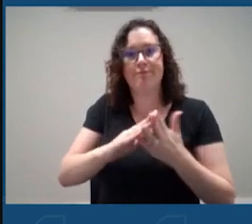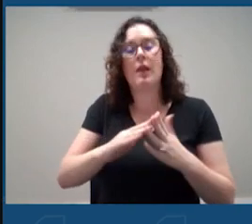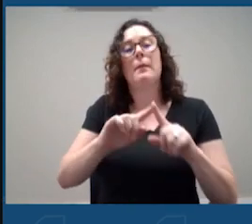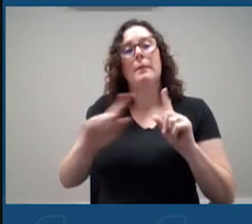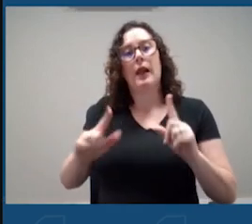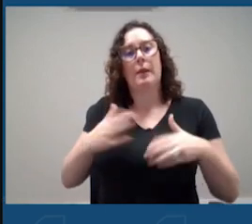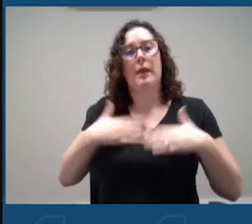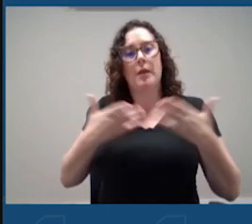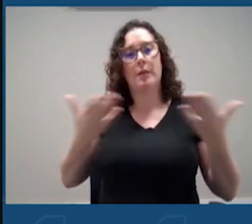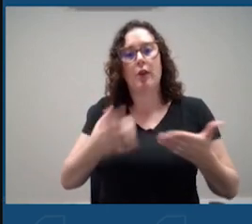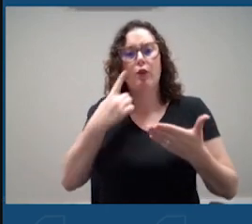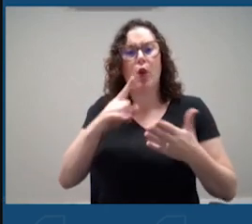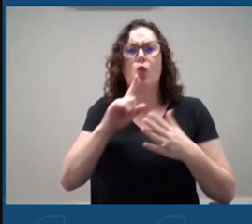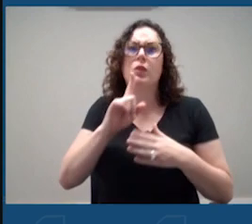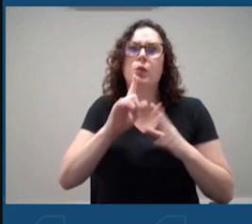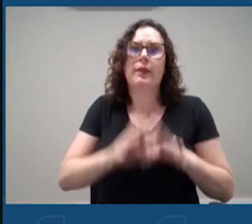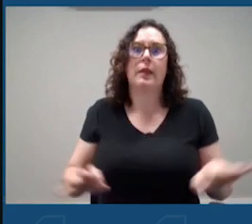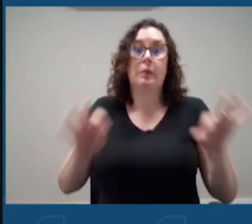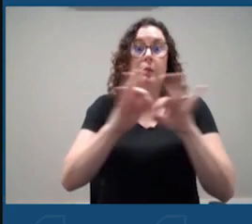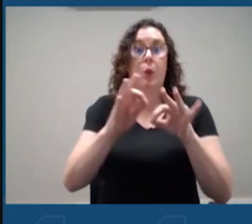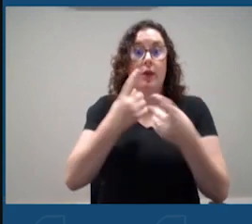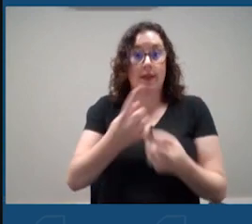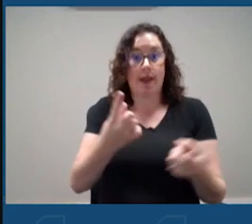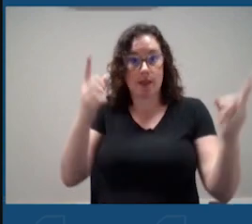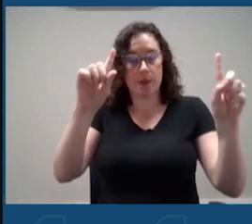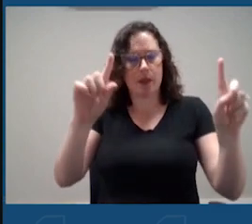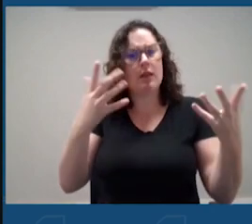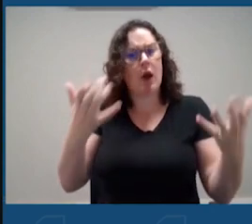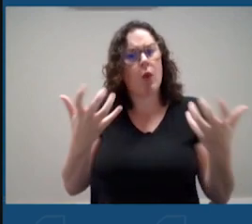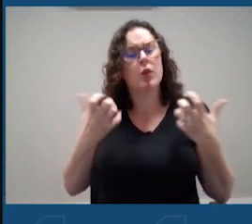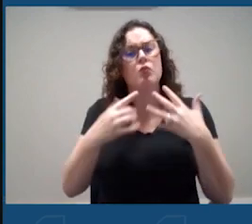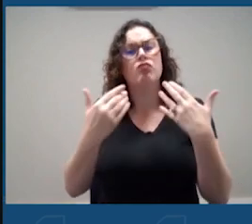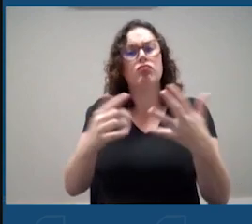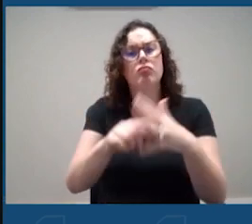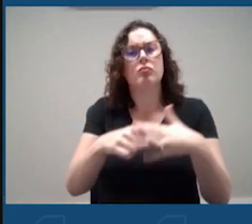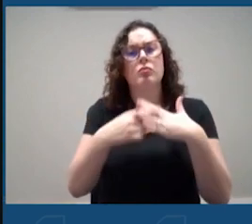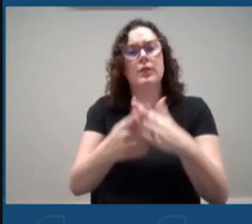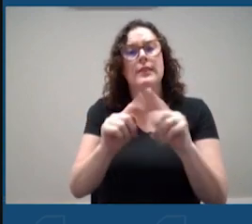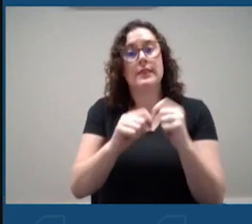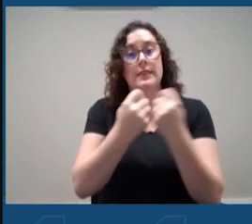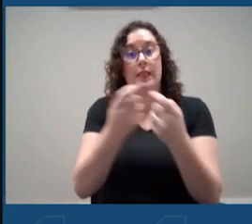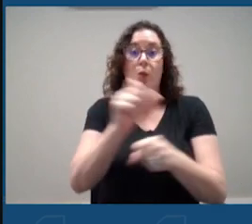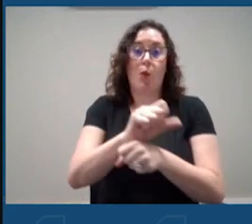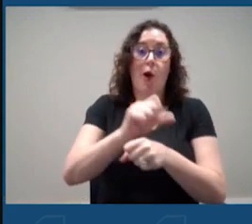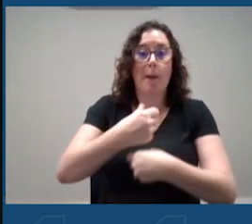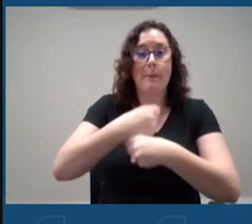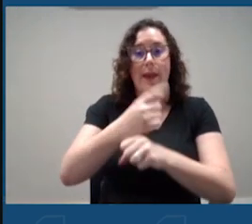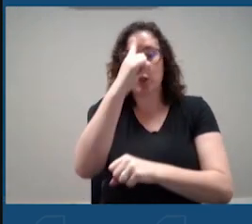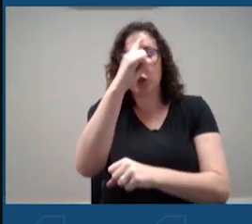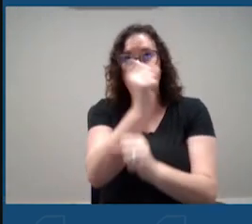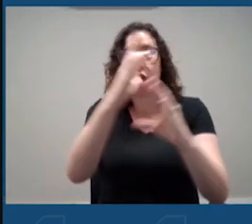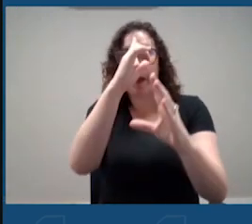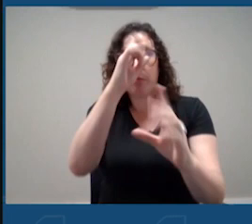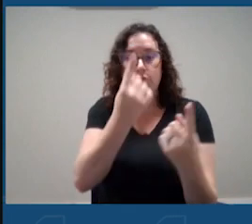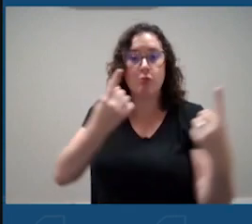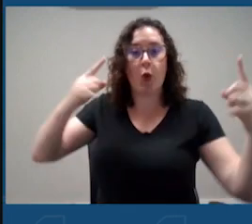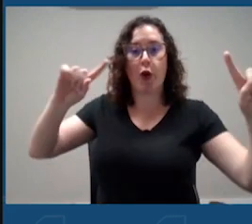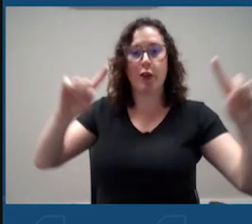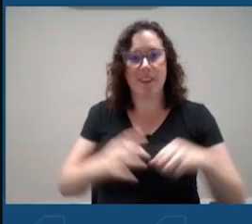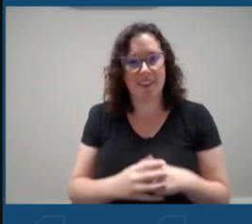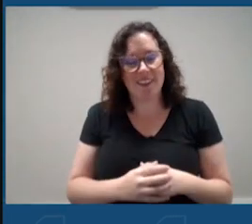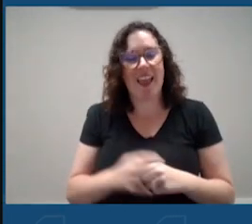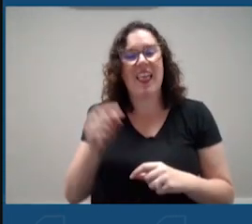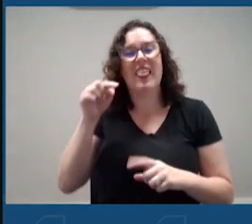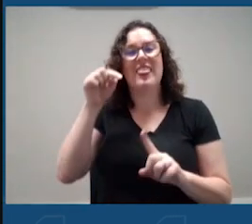this really, really important announcement. And let me just begin with saying teamwork makes the dream work. And this is all